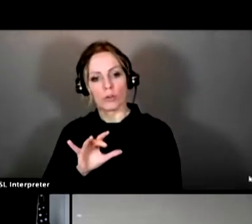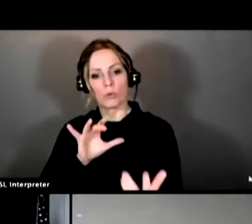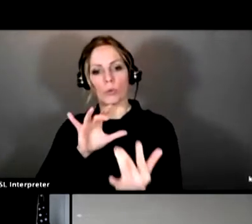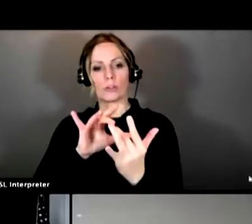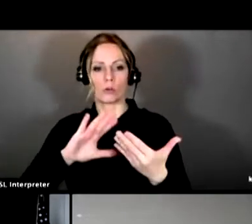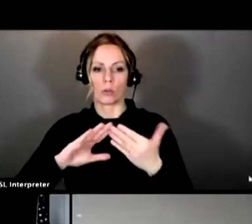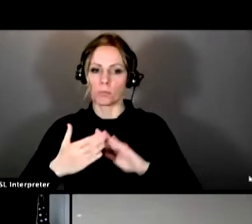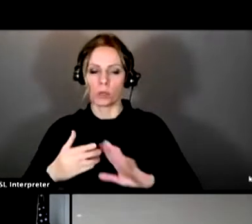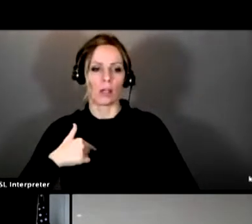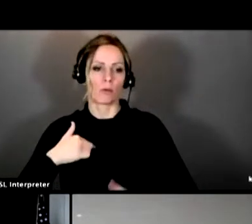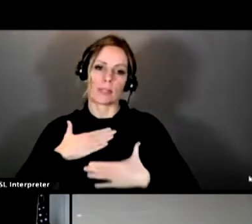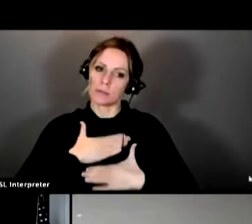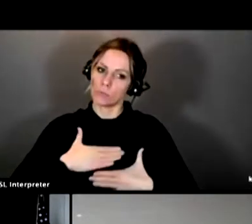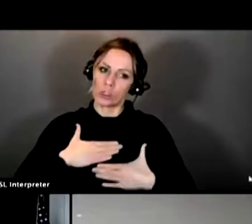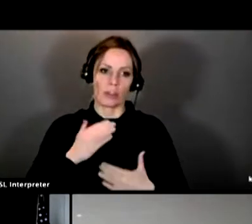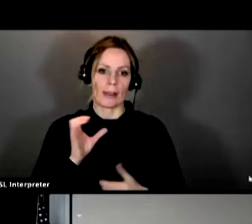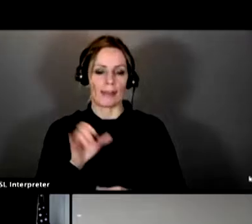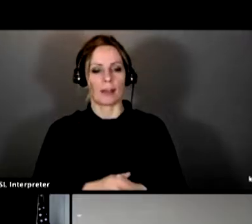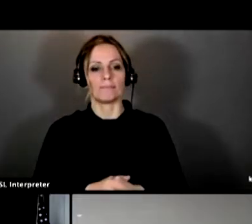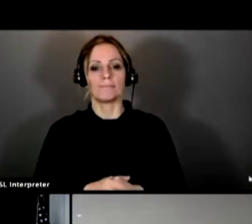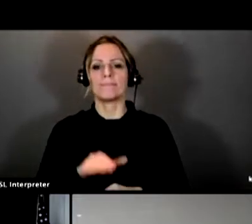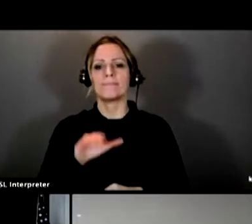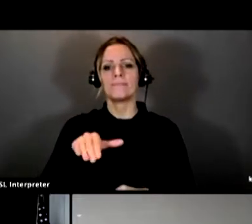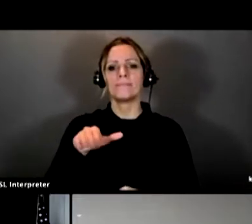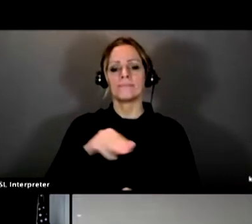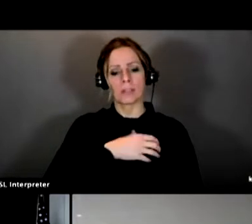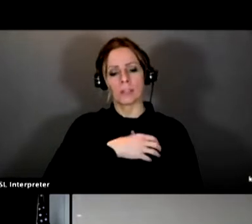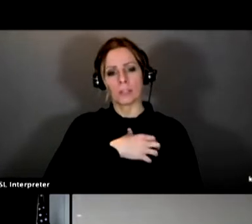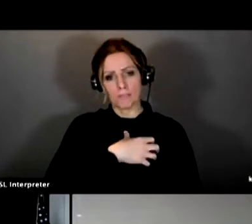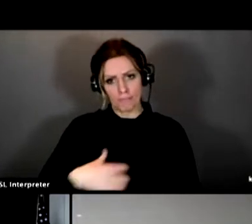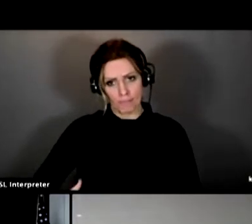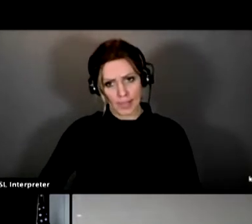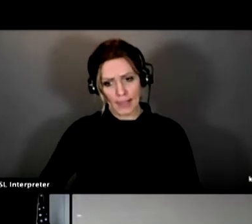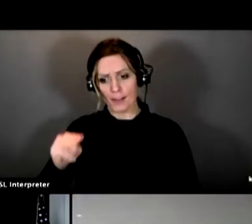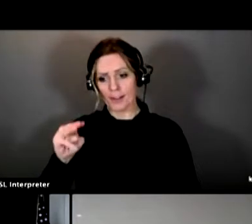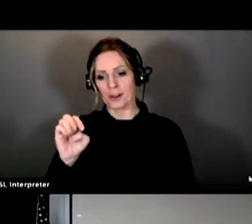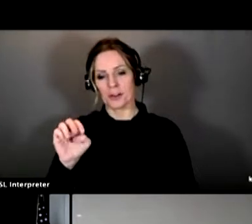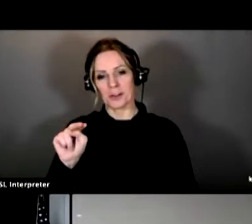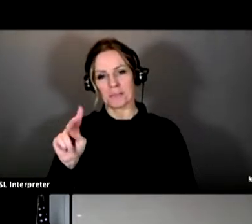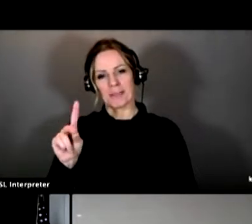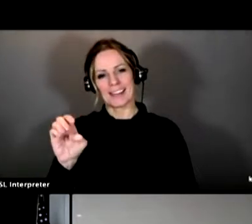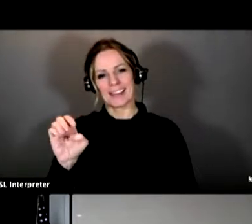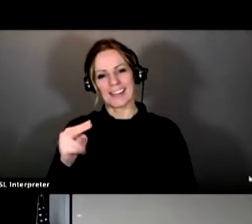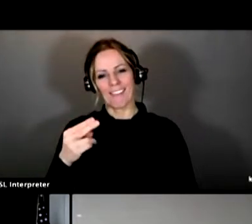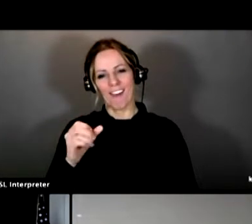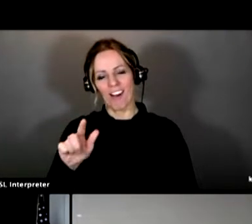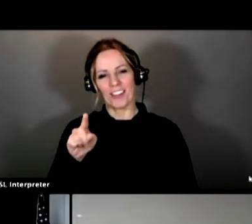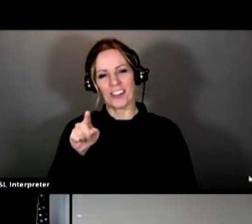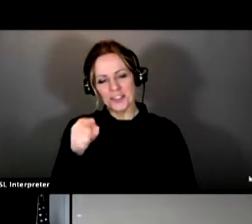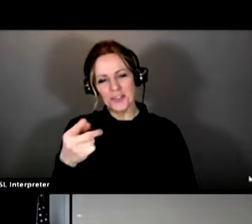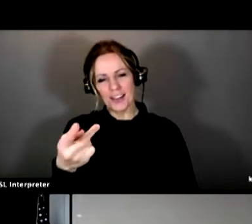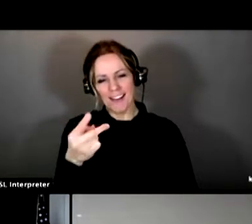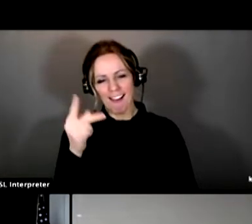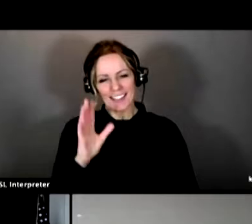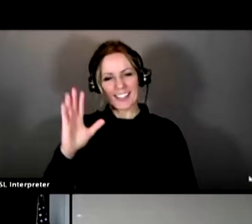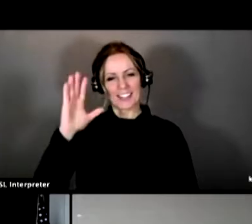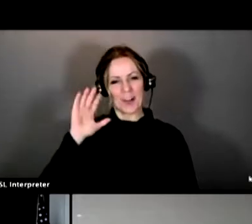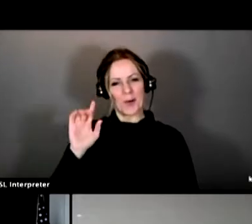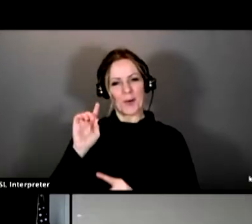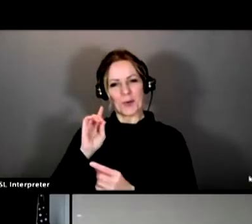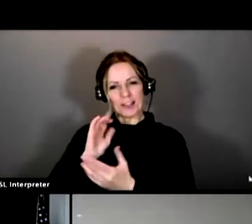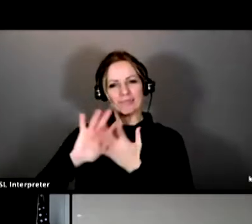appreciative of that. Mayor Mendenhall, you and I roamed the halls of Alta High School once upon a time. I was a year older than